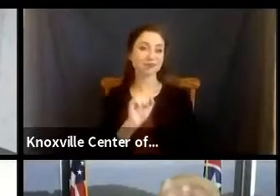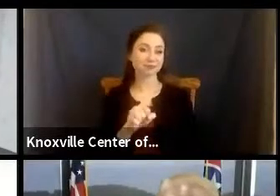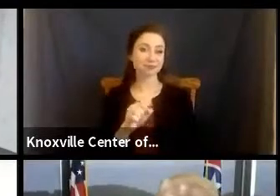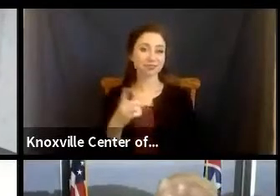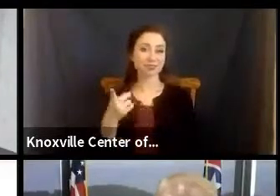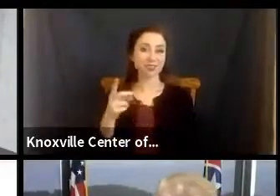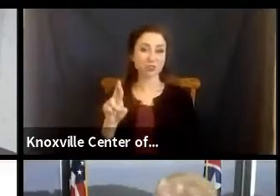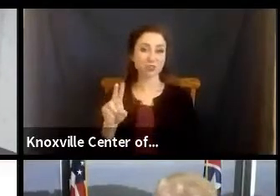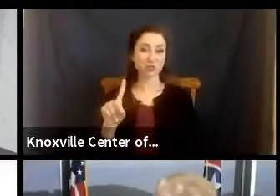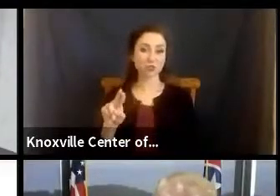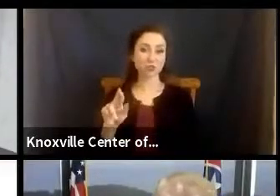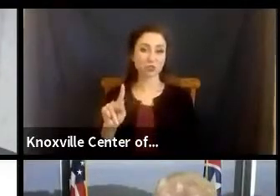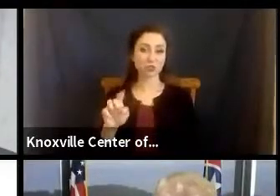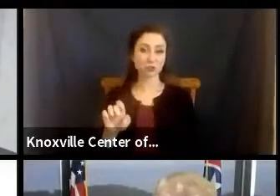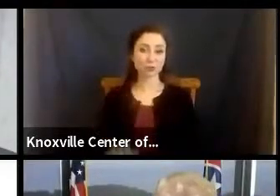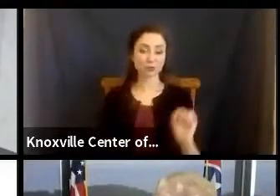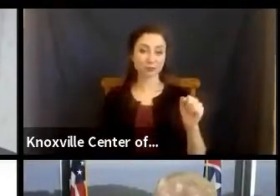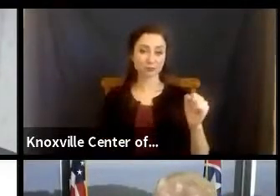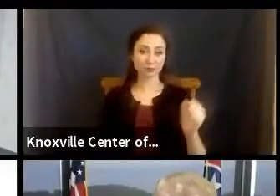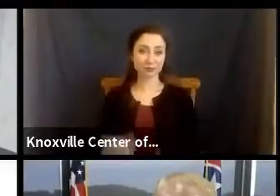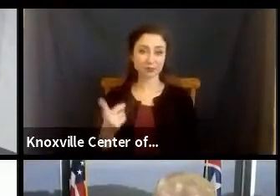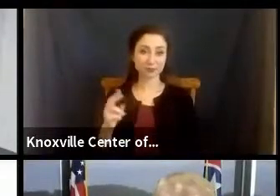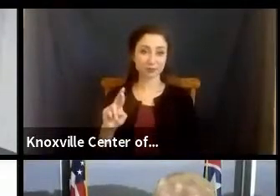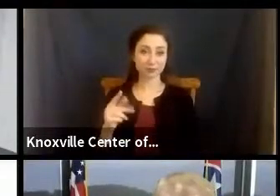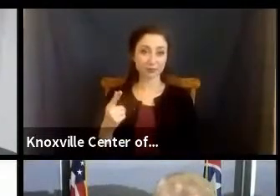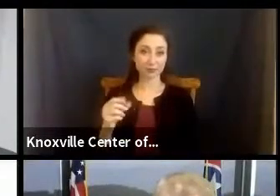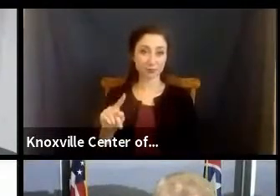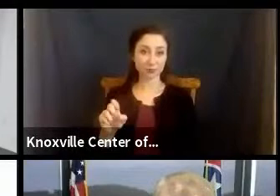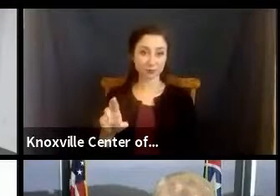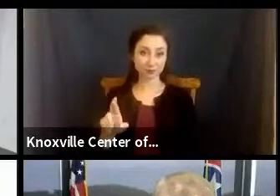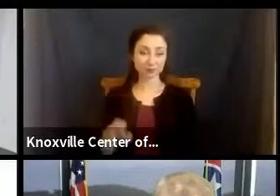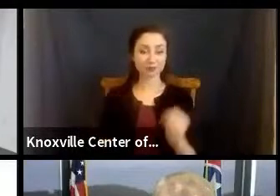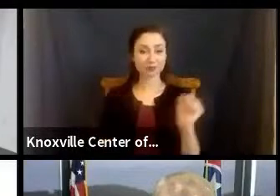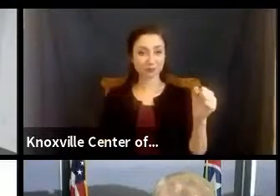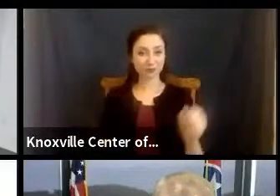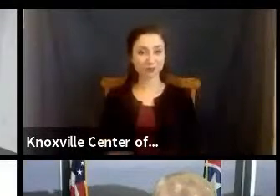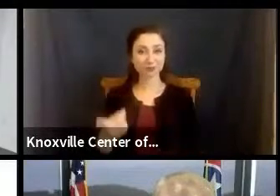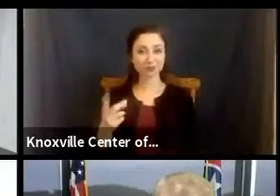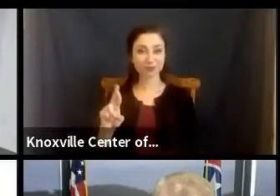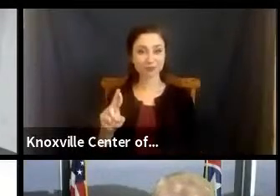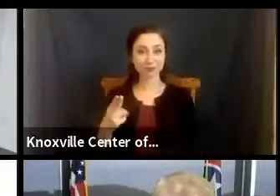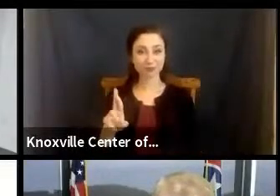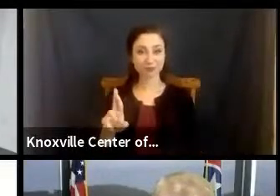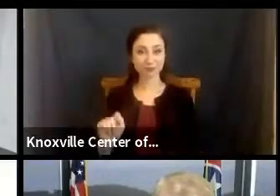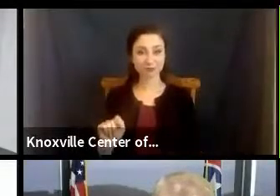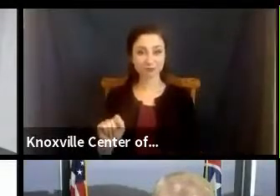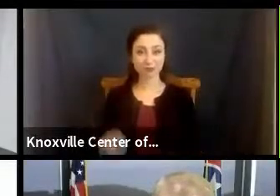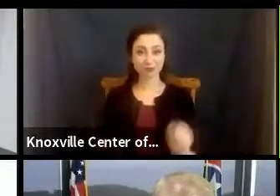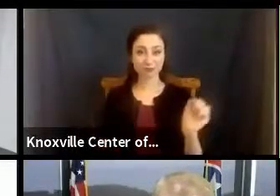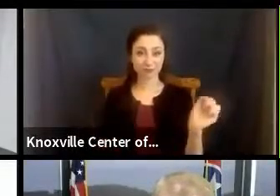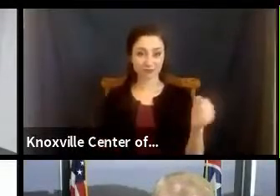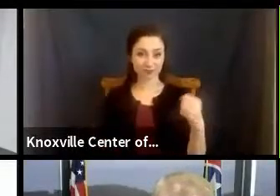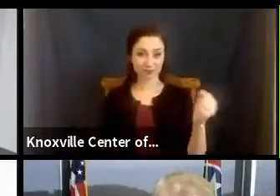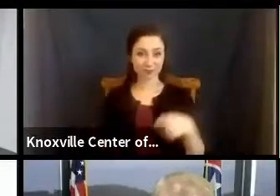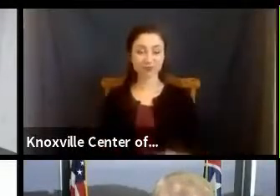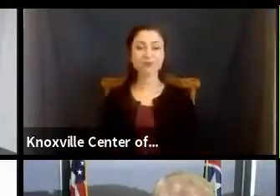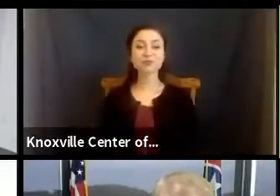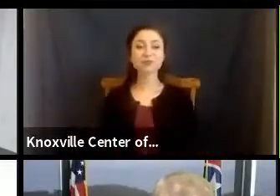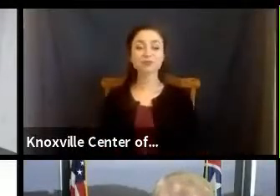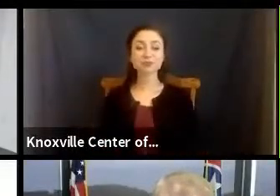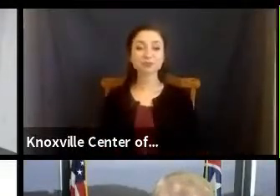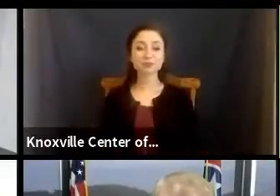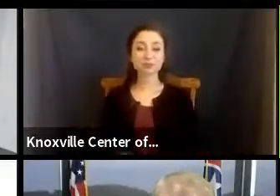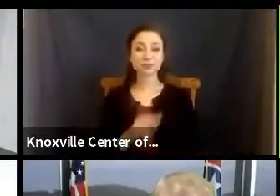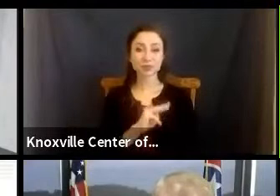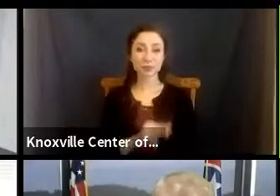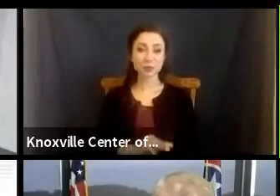Dr. Drake, Yes. Dr. Gotcher, Yes. Dr. Hurt, Yes.